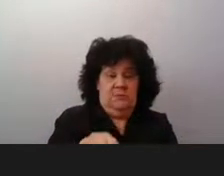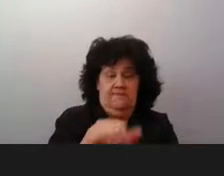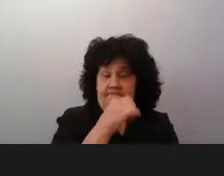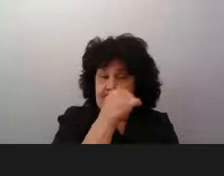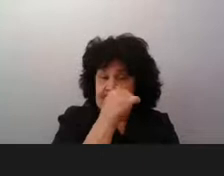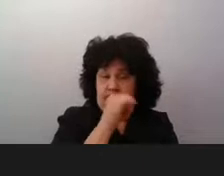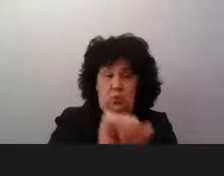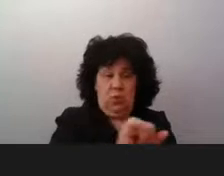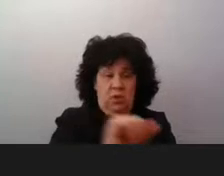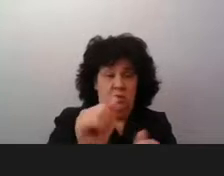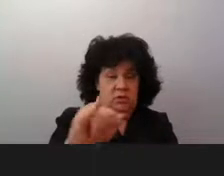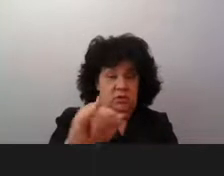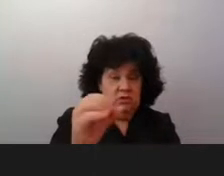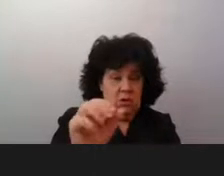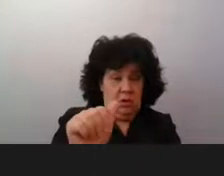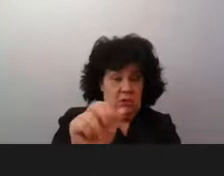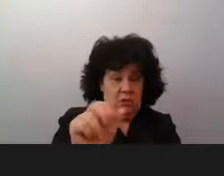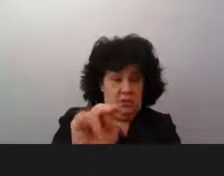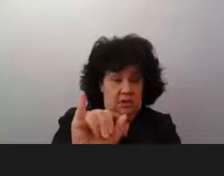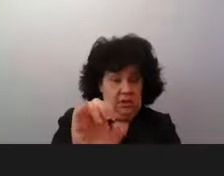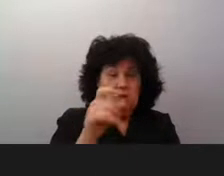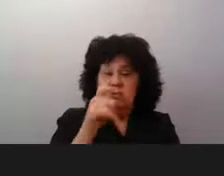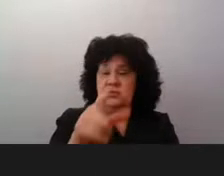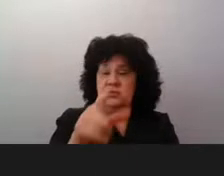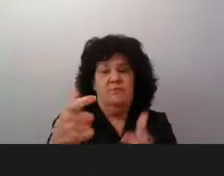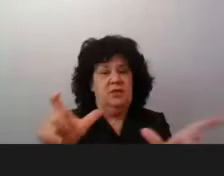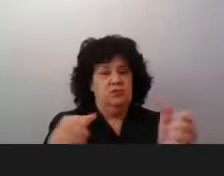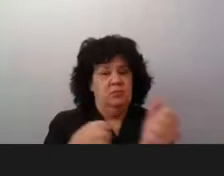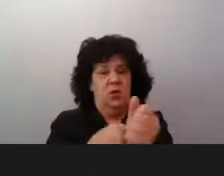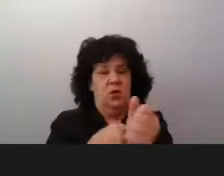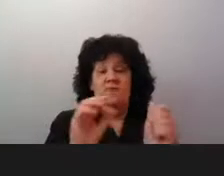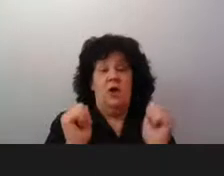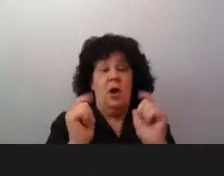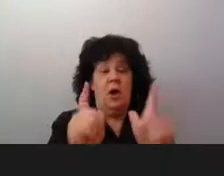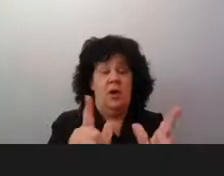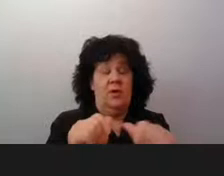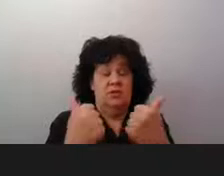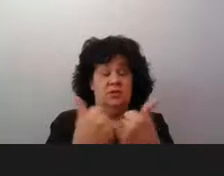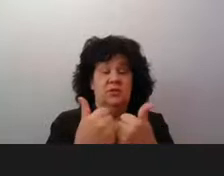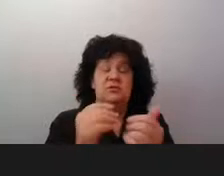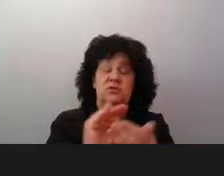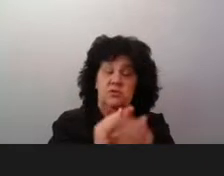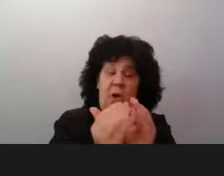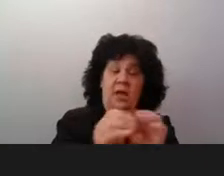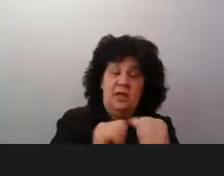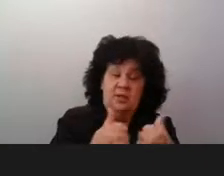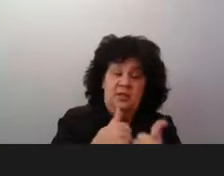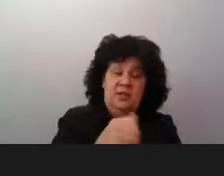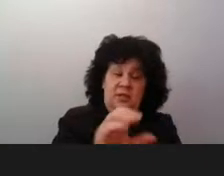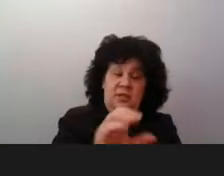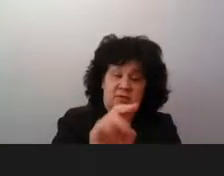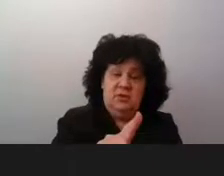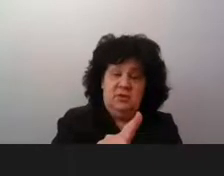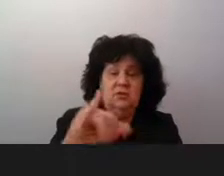with Joni. She's a big supporter of all of the agencies, and the Small Agency Council lead, Juliet,